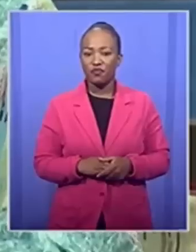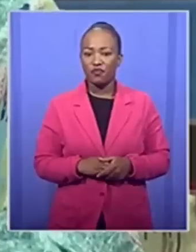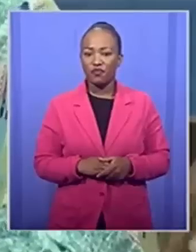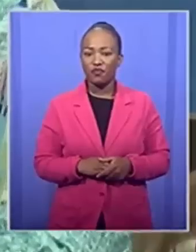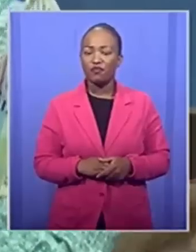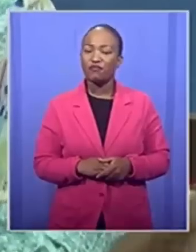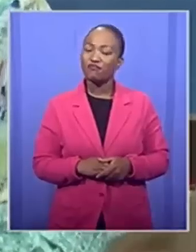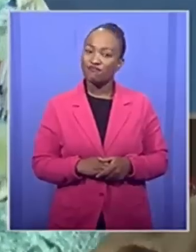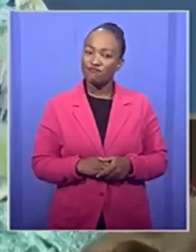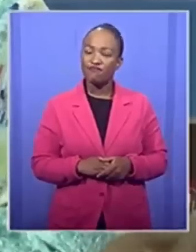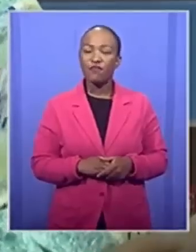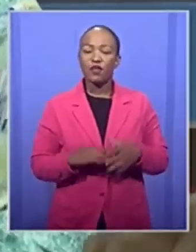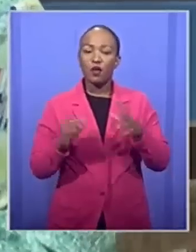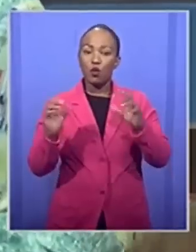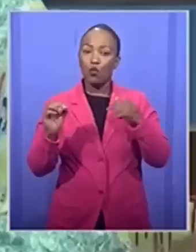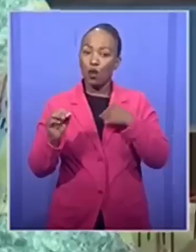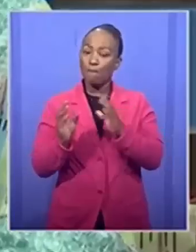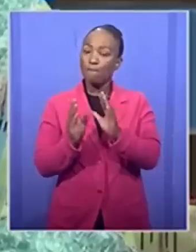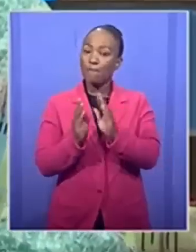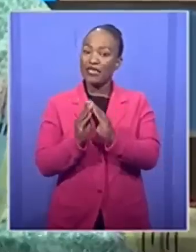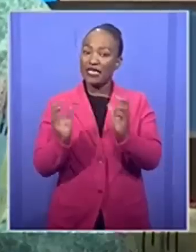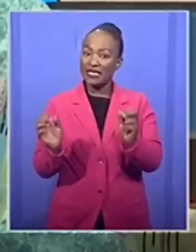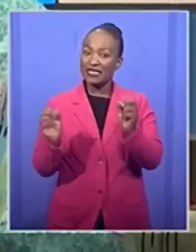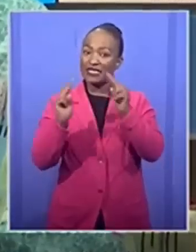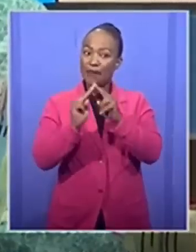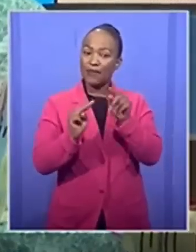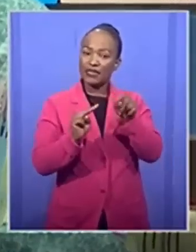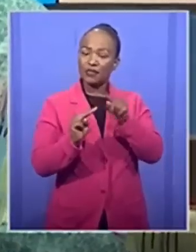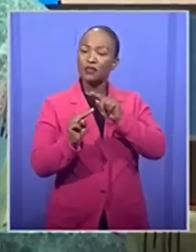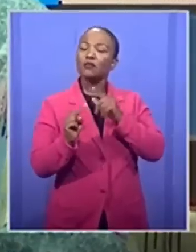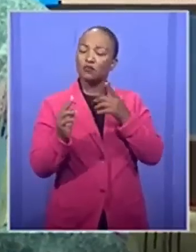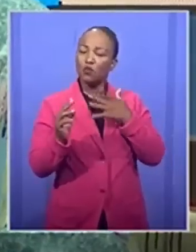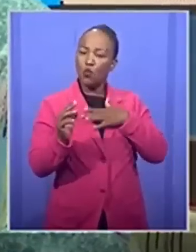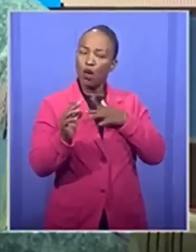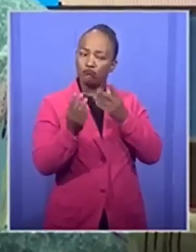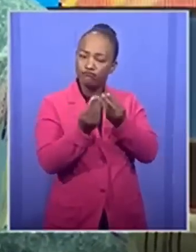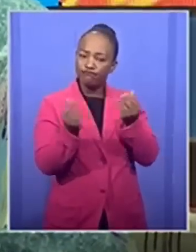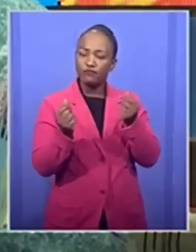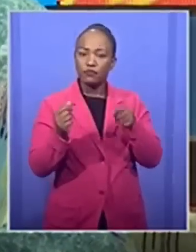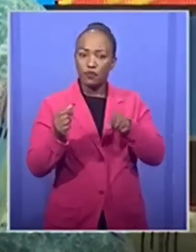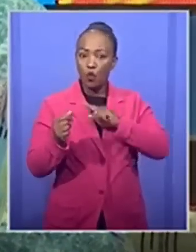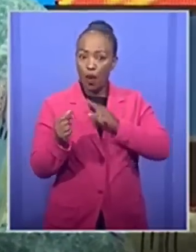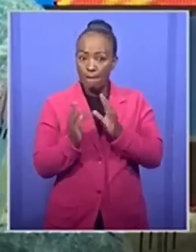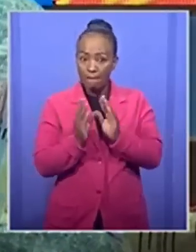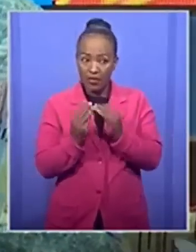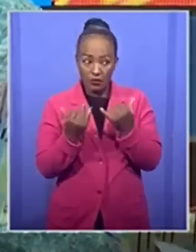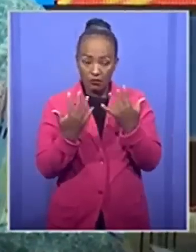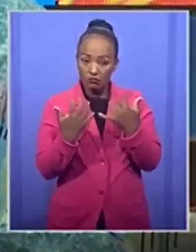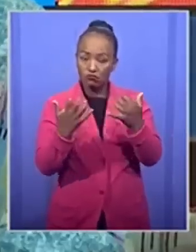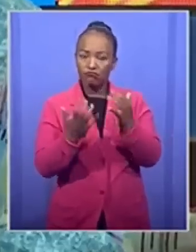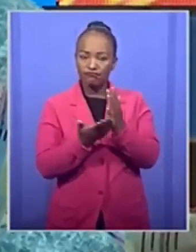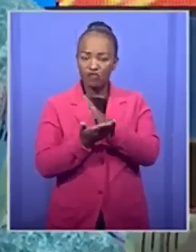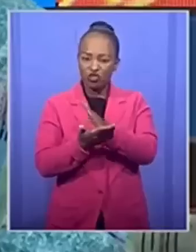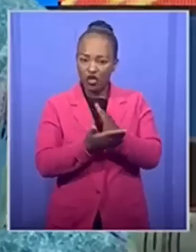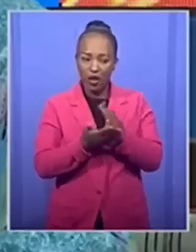on the decision of the summit, hence this meeting today. The technical work we shared with you to support this meeting is